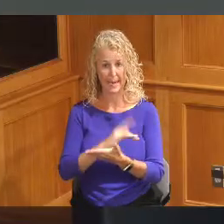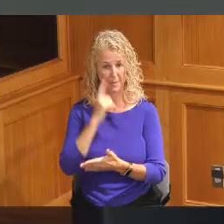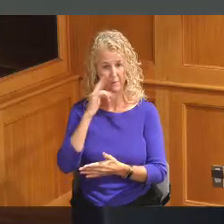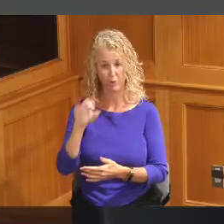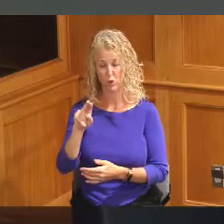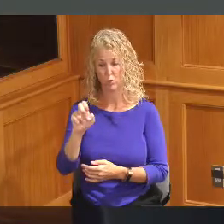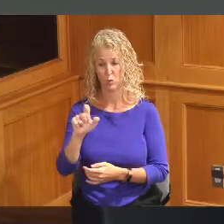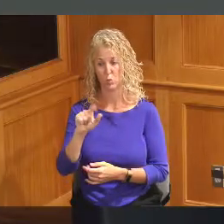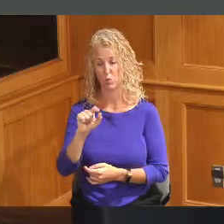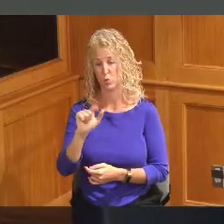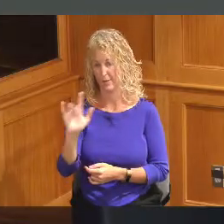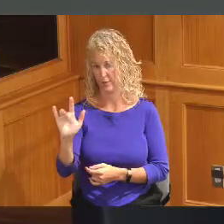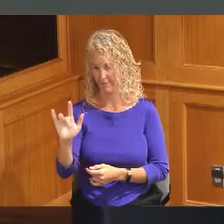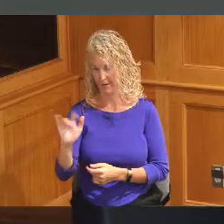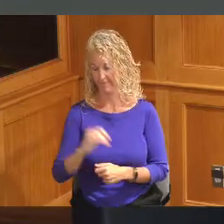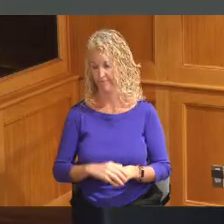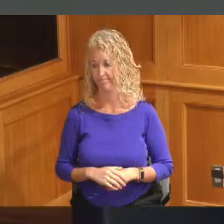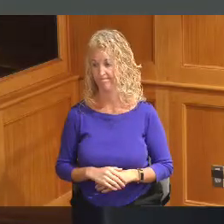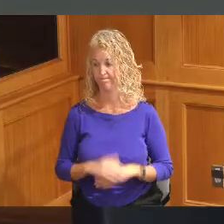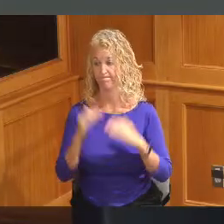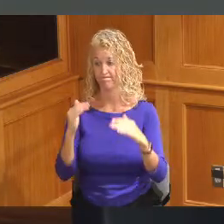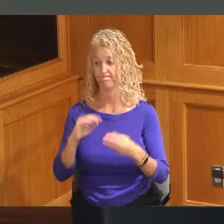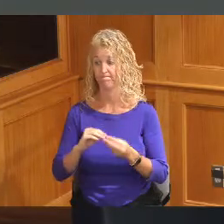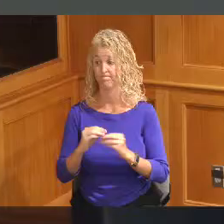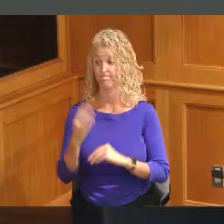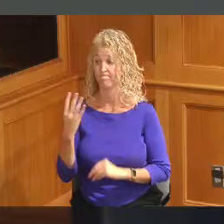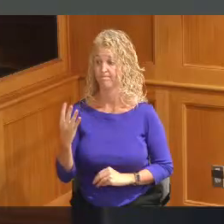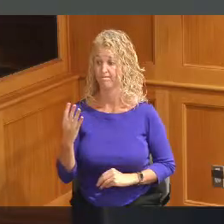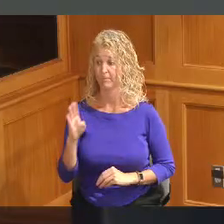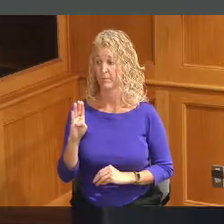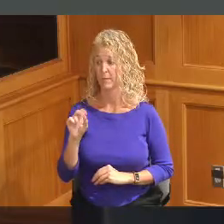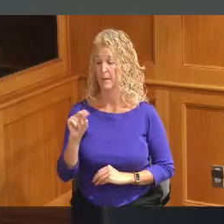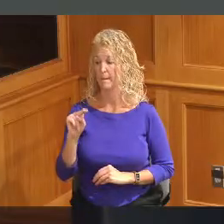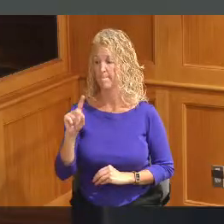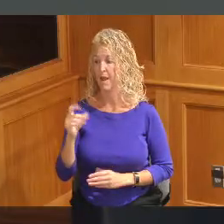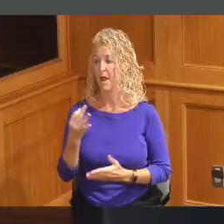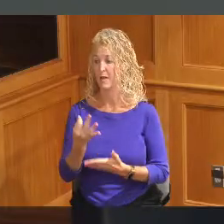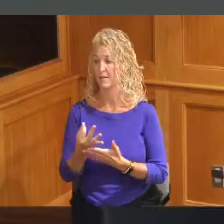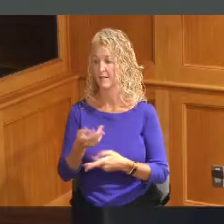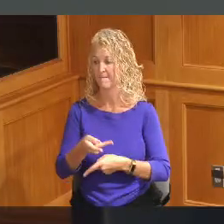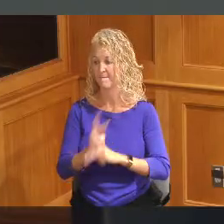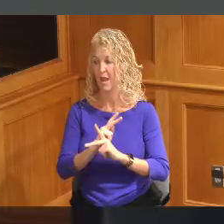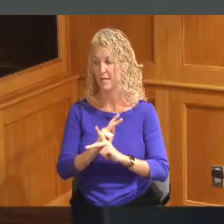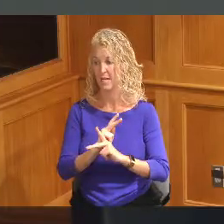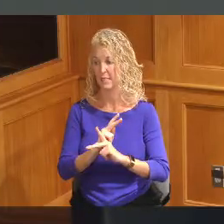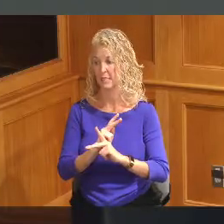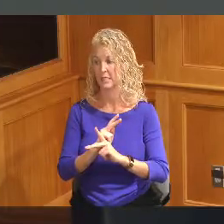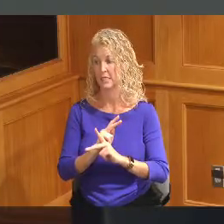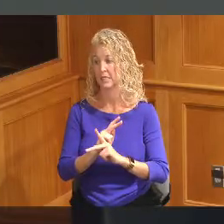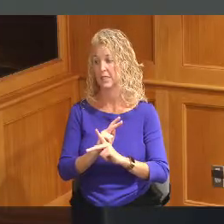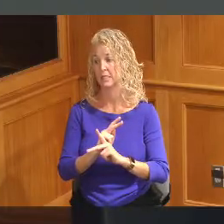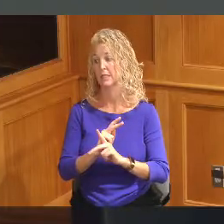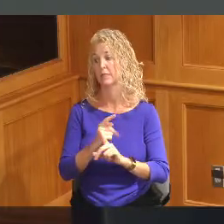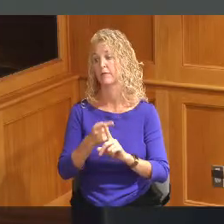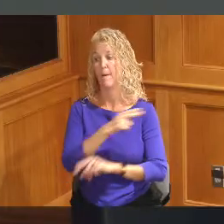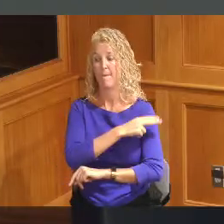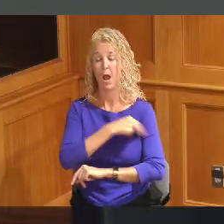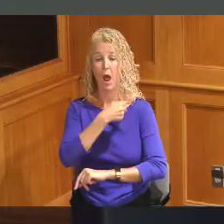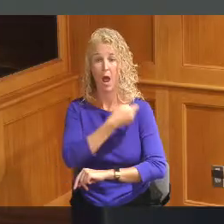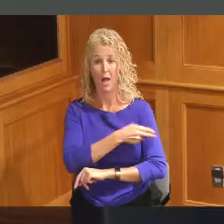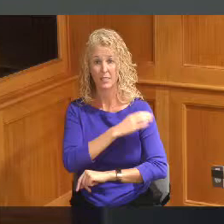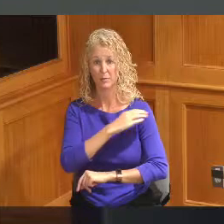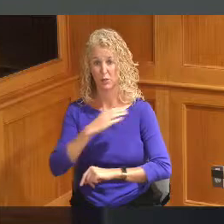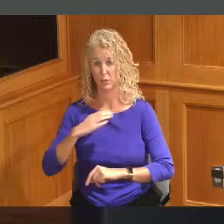June of 2025. Item number 4 is a bond financing issue. This comes to us from the Hospital